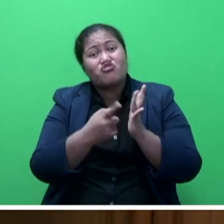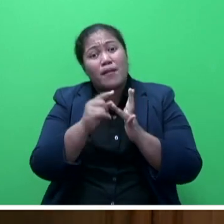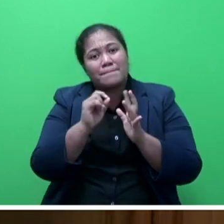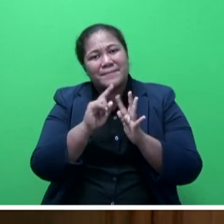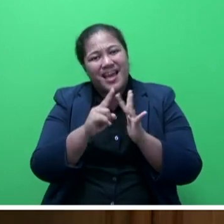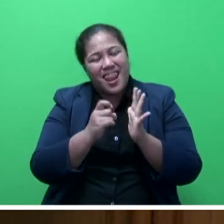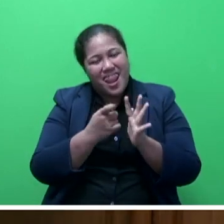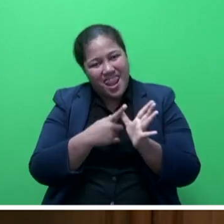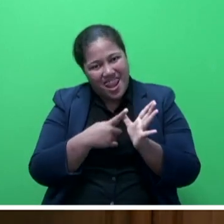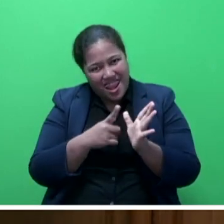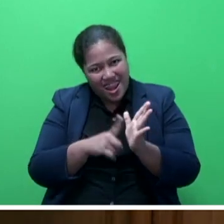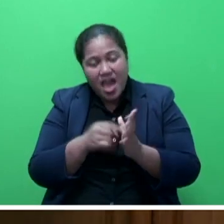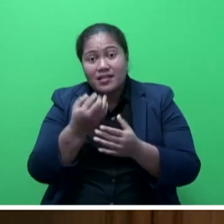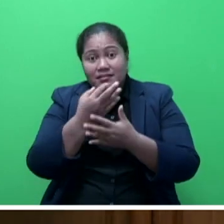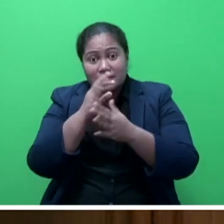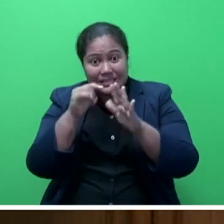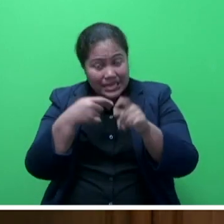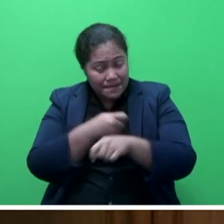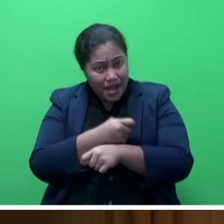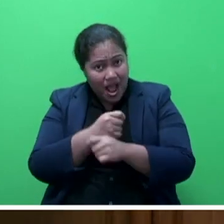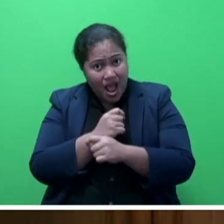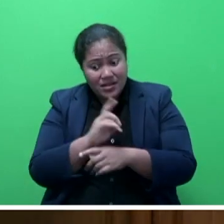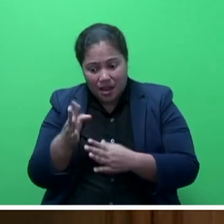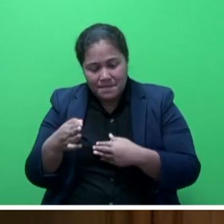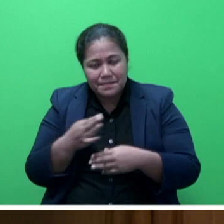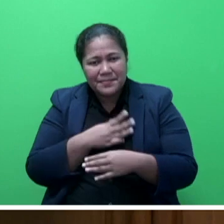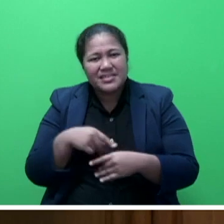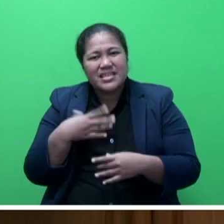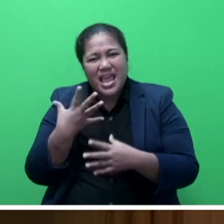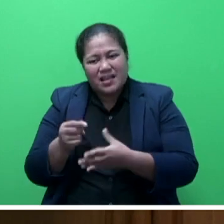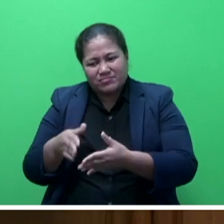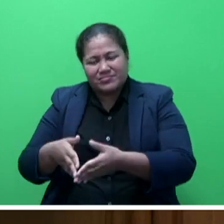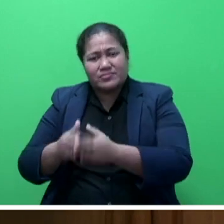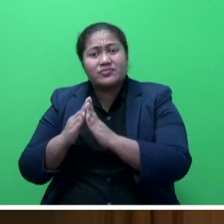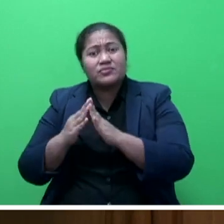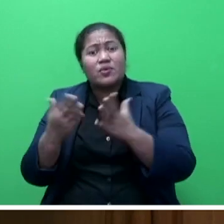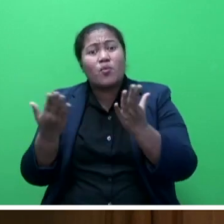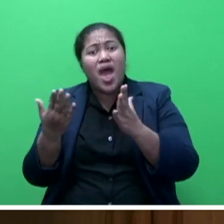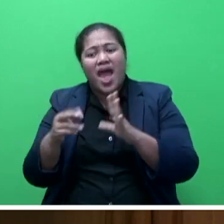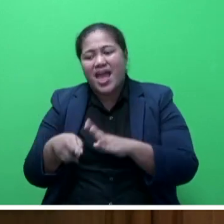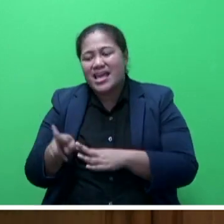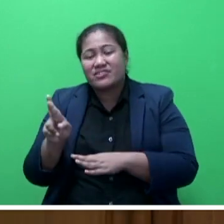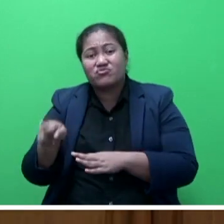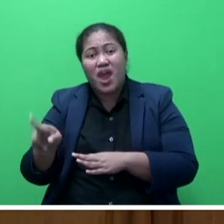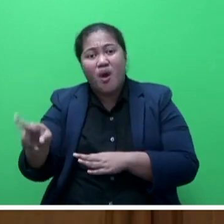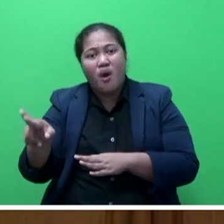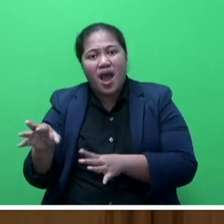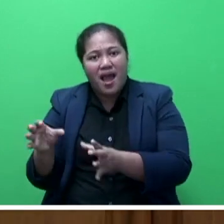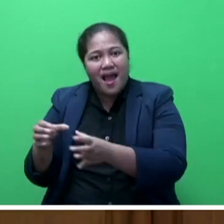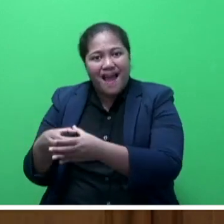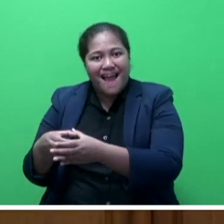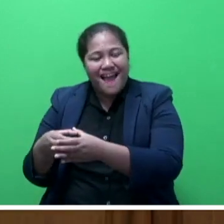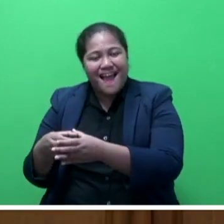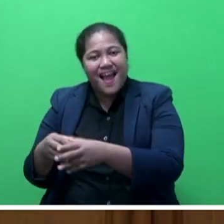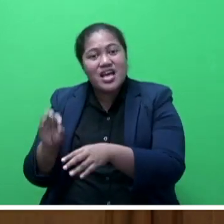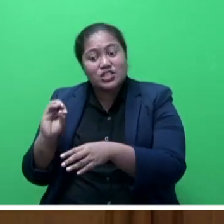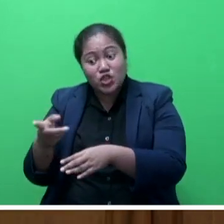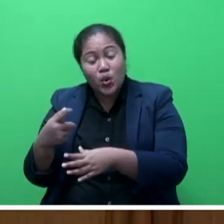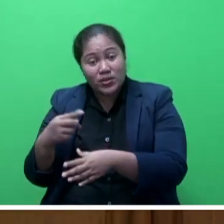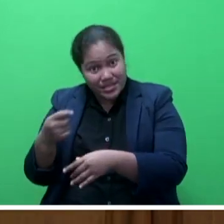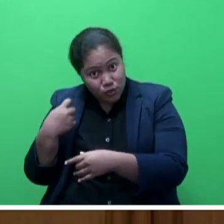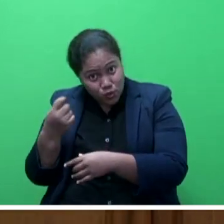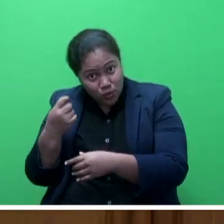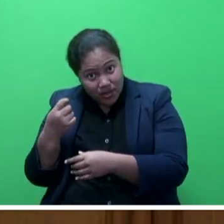able to set up a community brackish shrimp pond at Narodake village in Rewa, and 3 more will open this